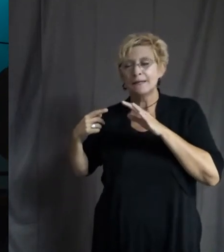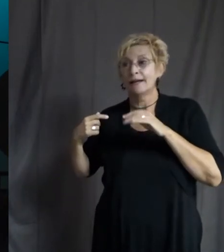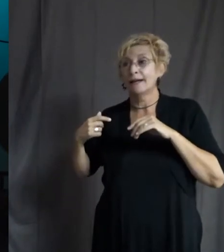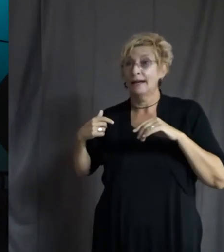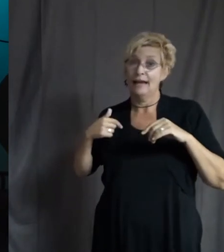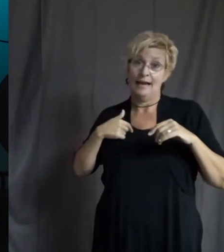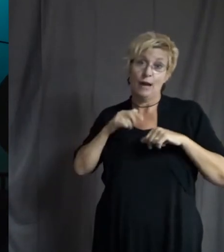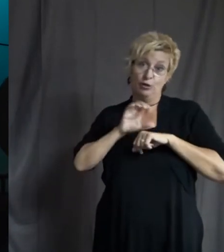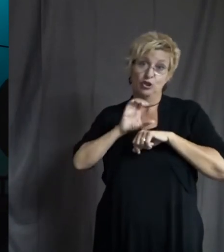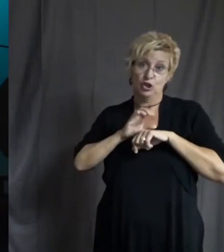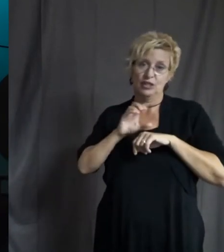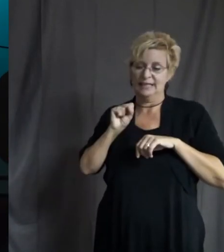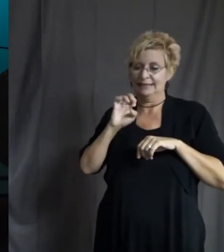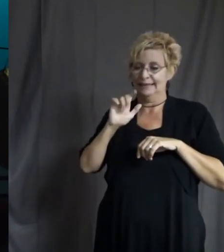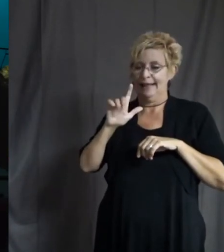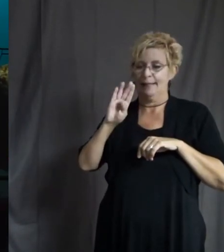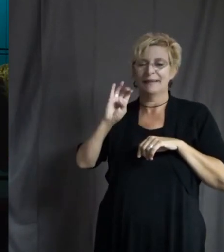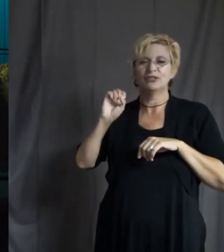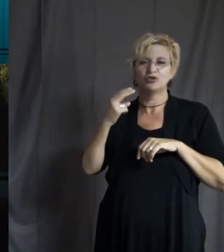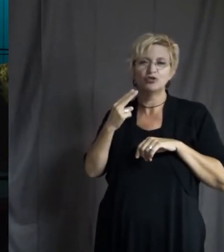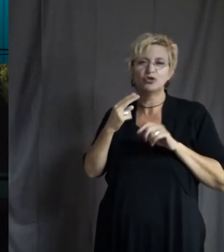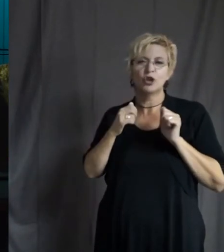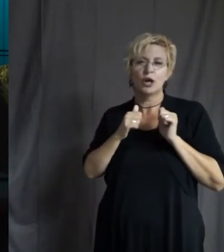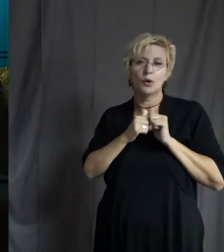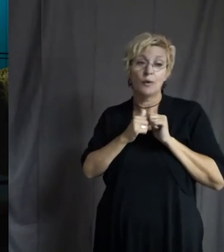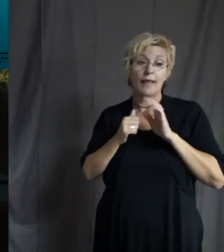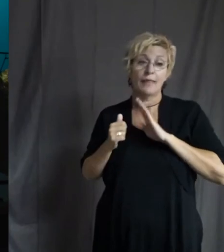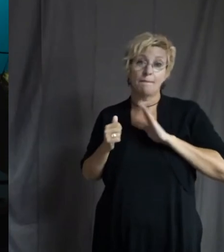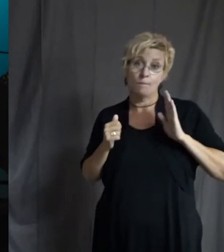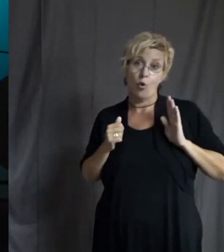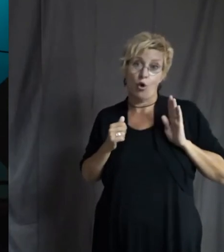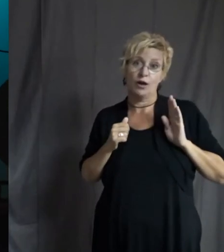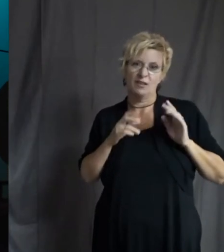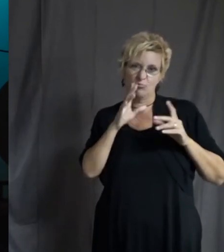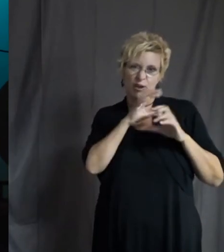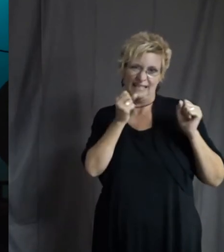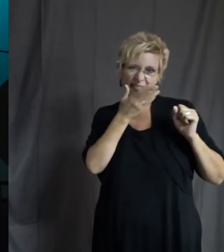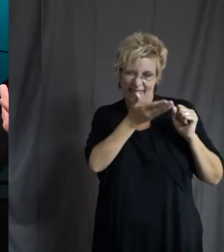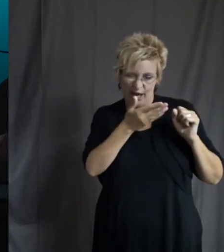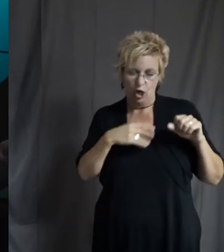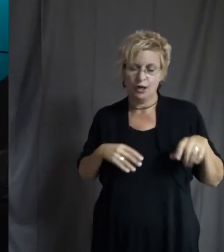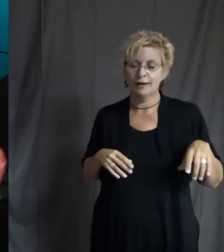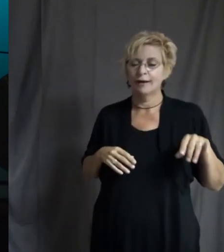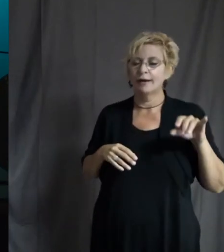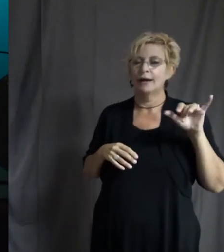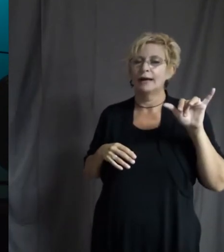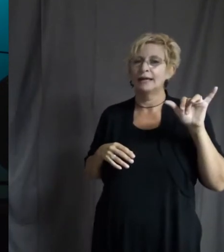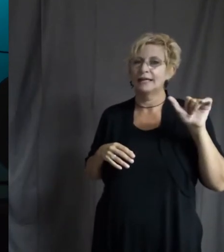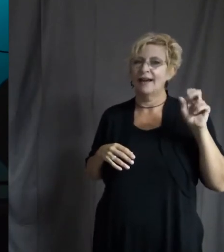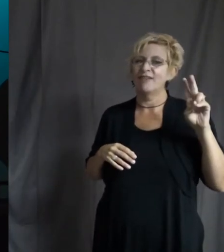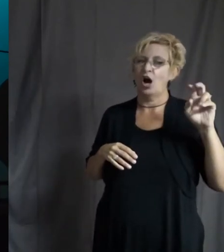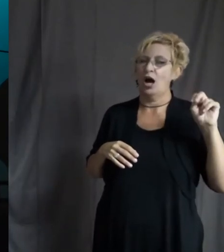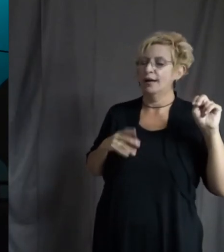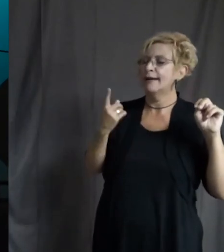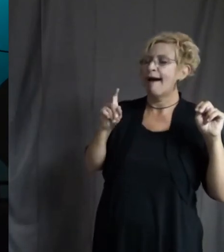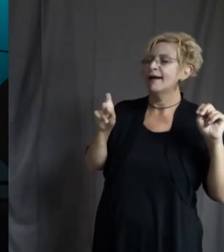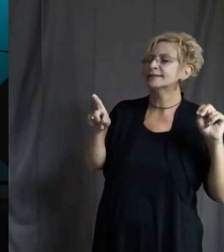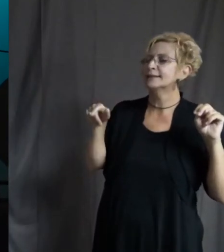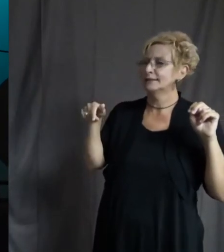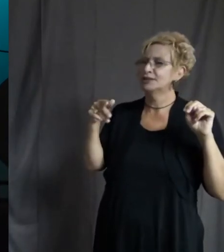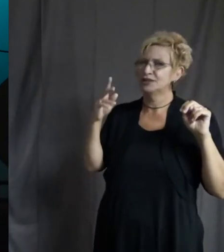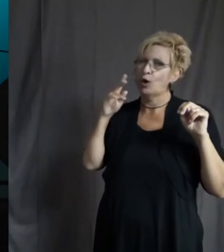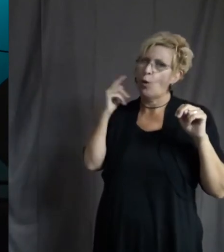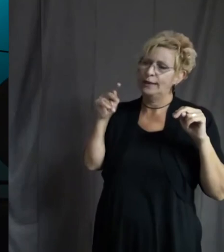were struggling a little bit. We were fighting at the time, and I was at my church in Seal Beach with our board president there, Yvonne, and